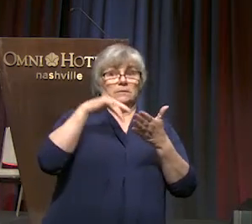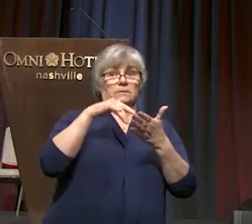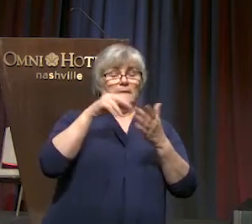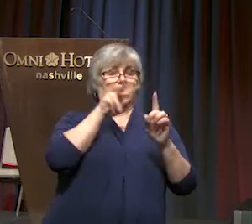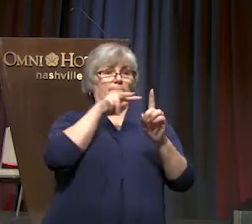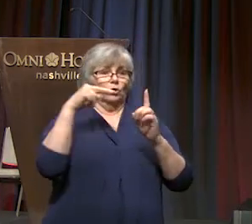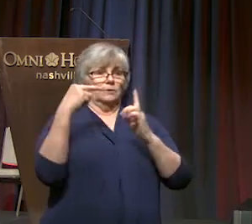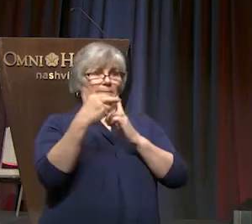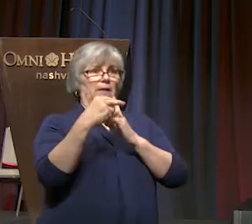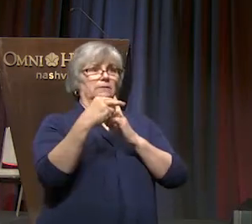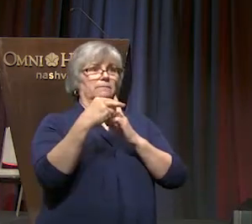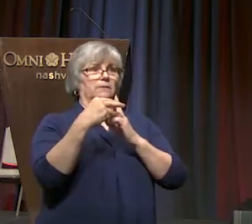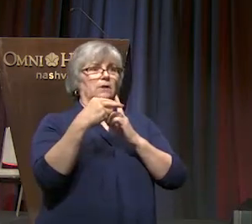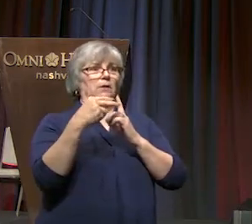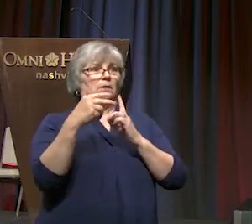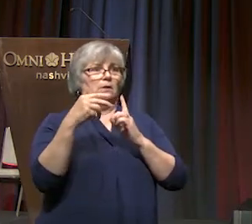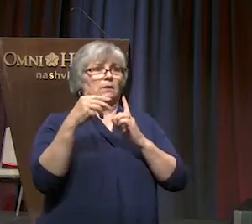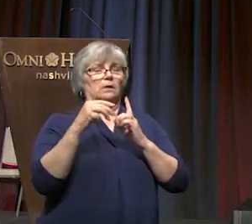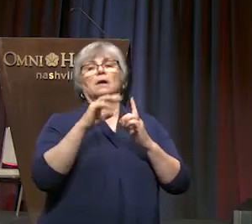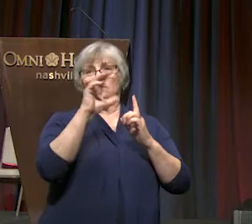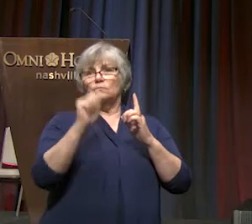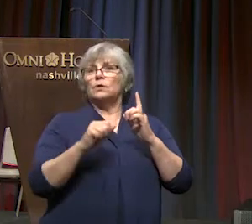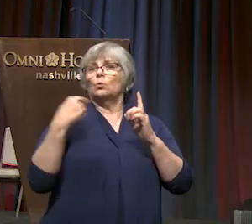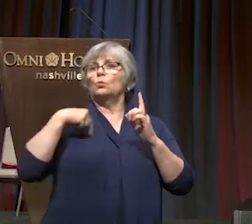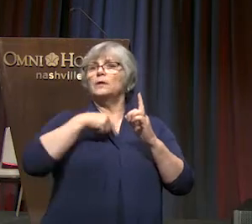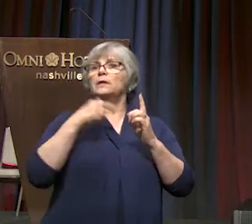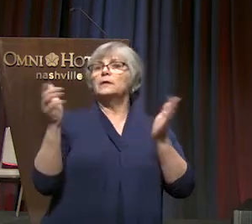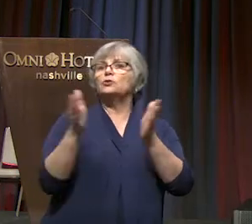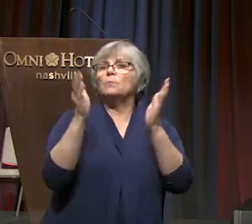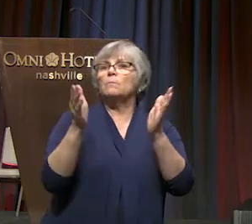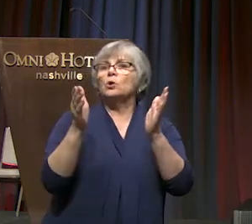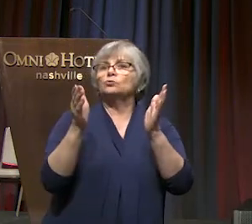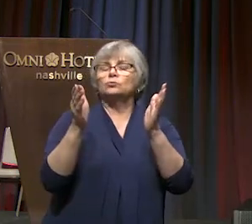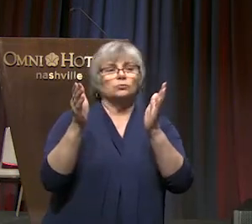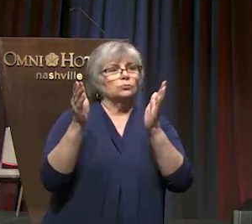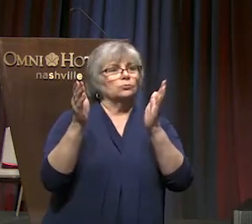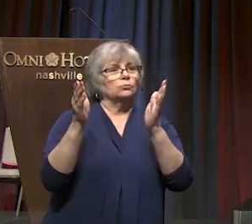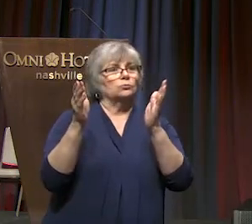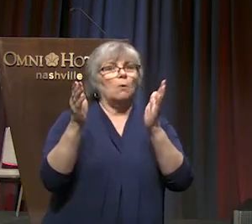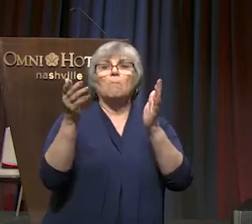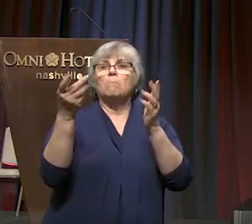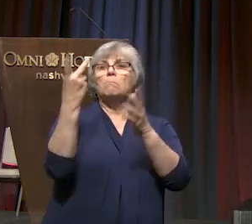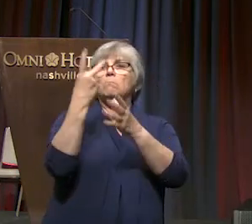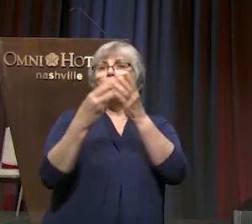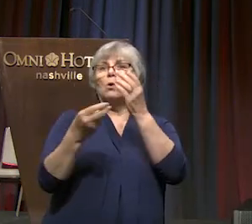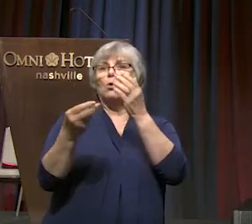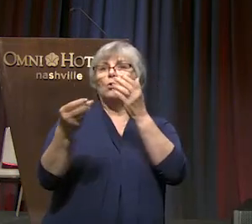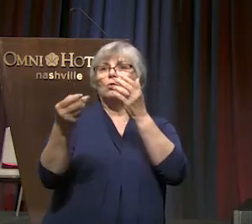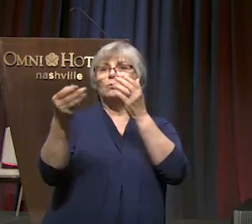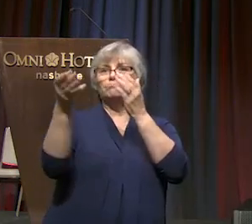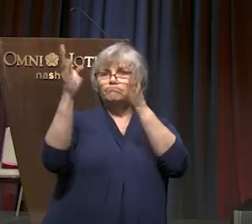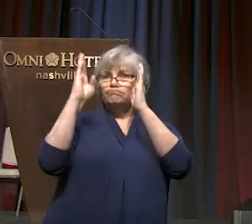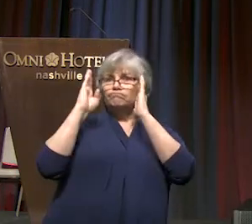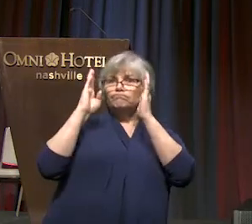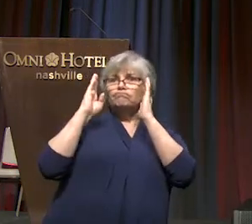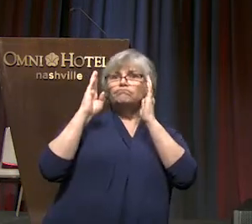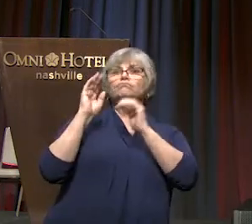need to develop and promote mutual listening from